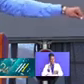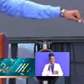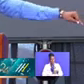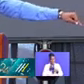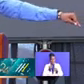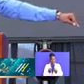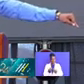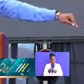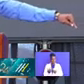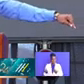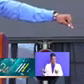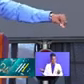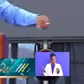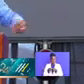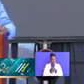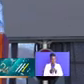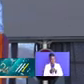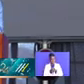descendants